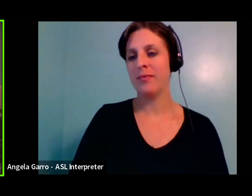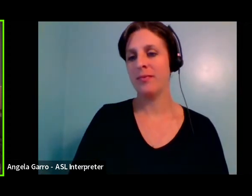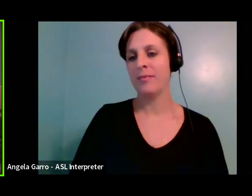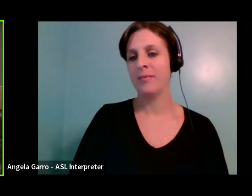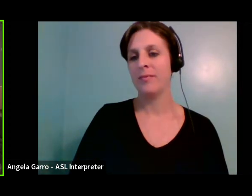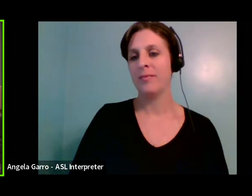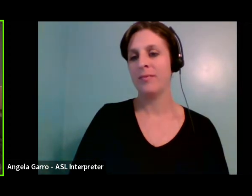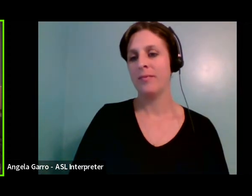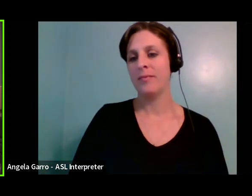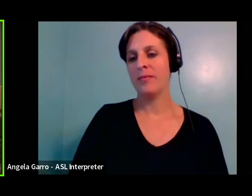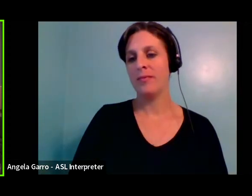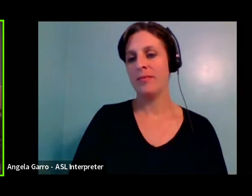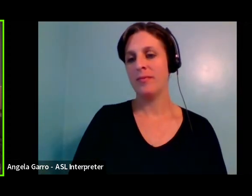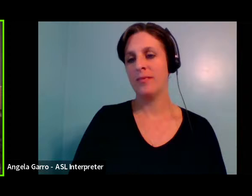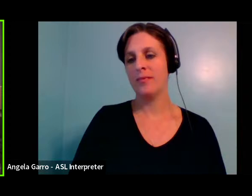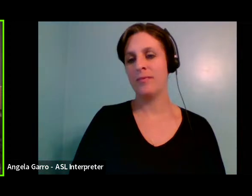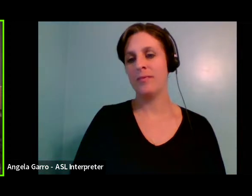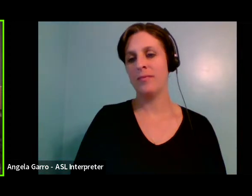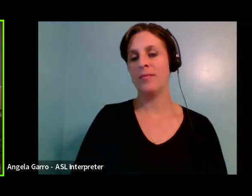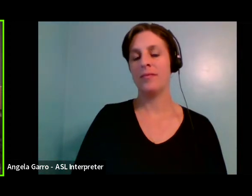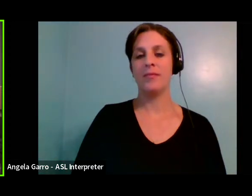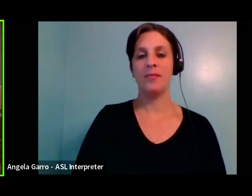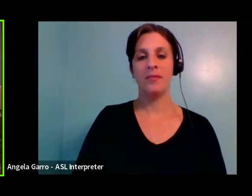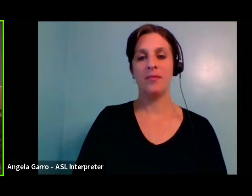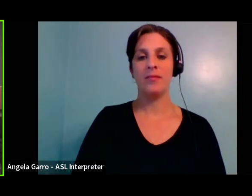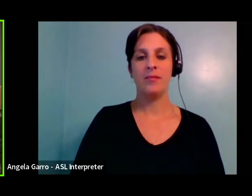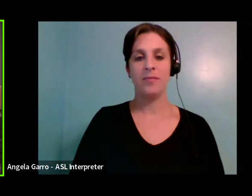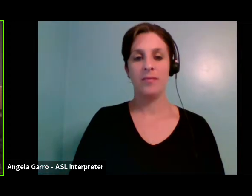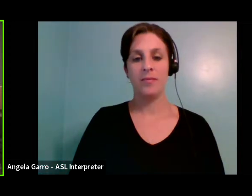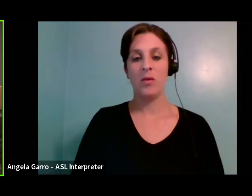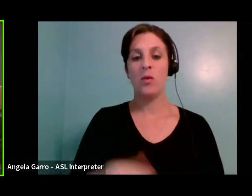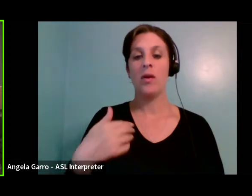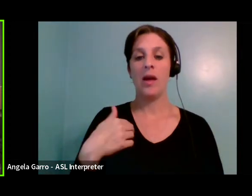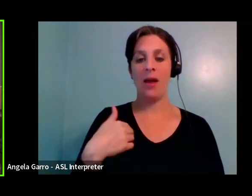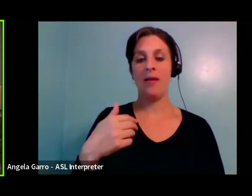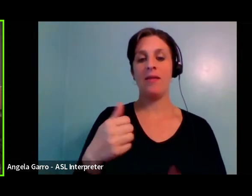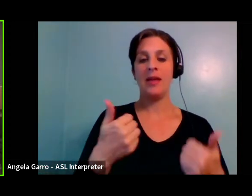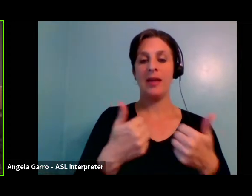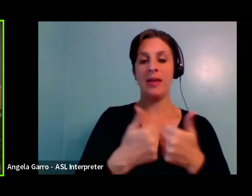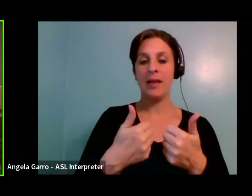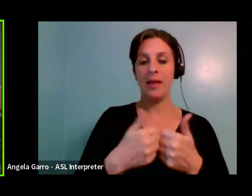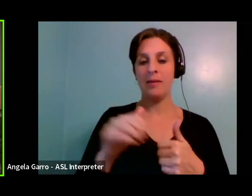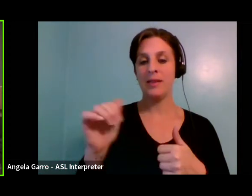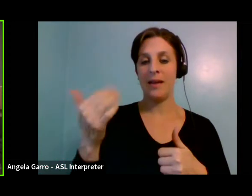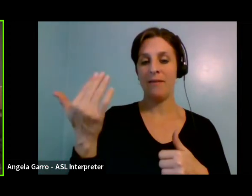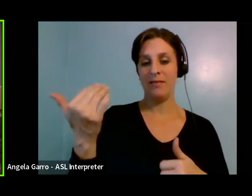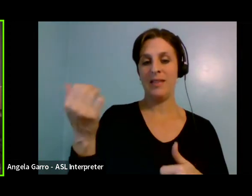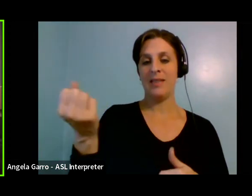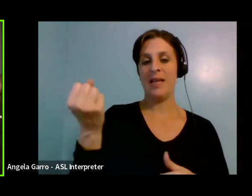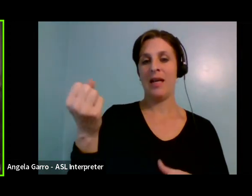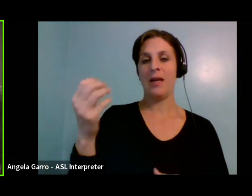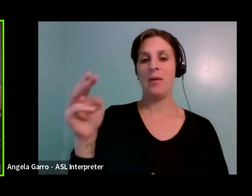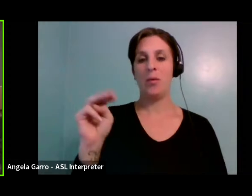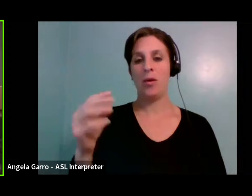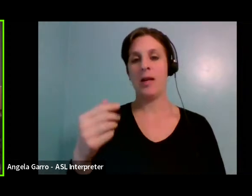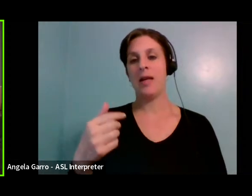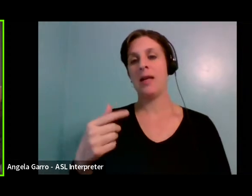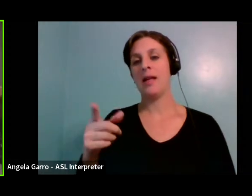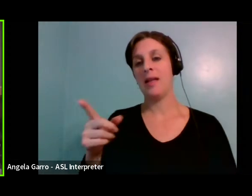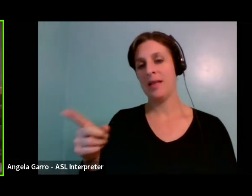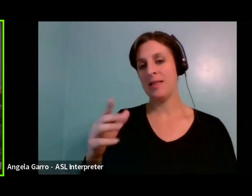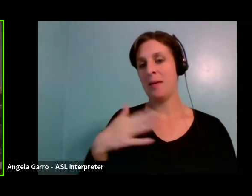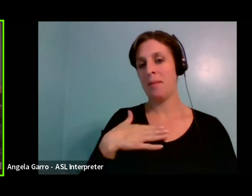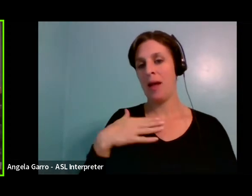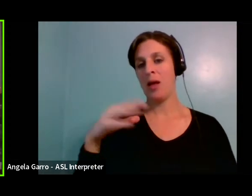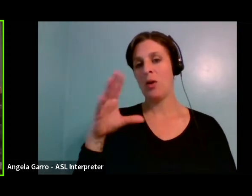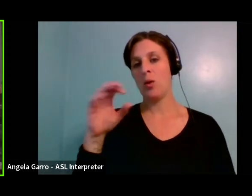And we have a game at Cappuccino at 10:15 on Saturday morning. And so we're excited for game 2. This is, and I'm Matt Shea. This is my